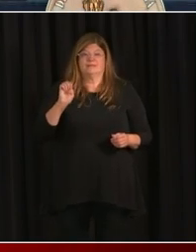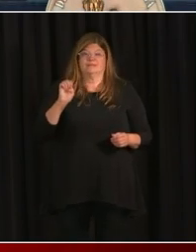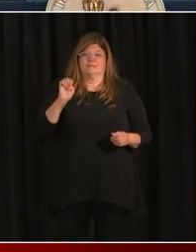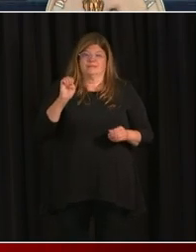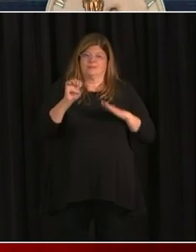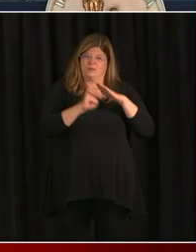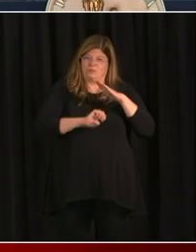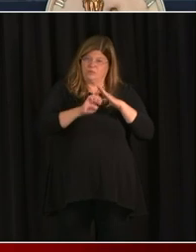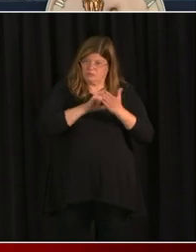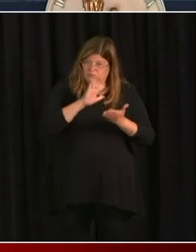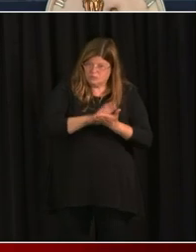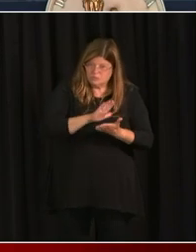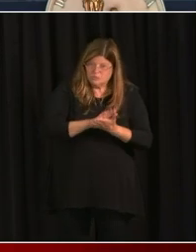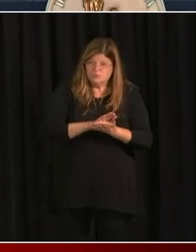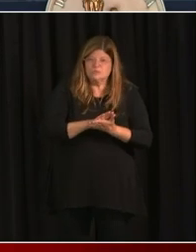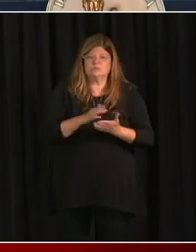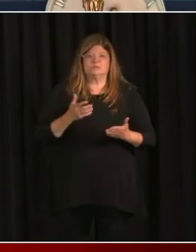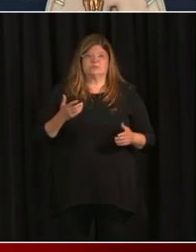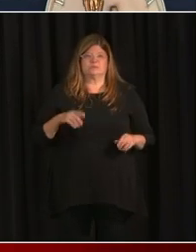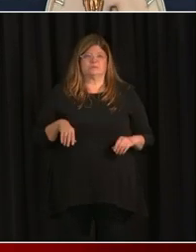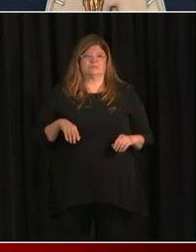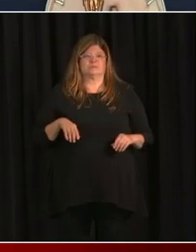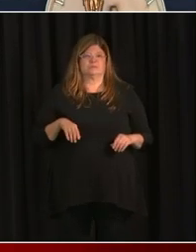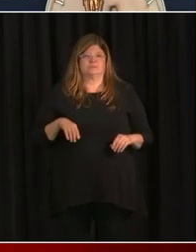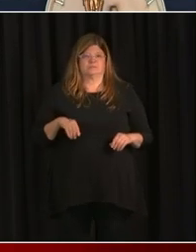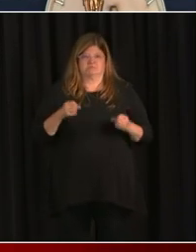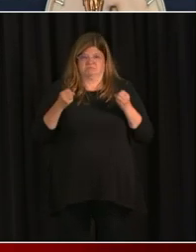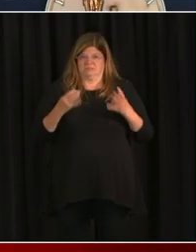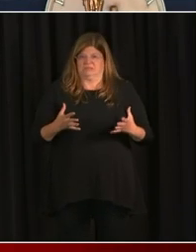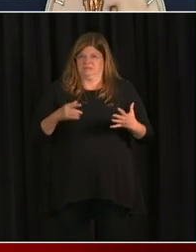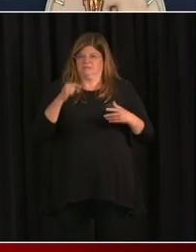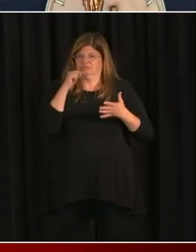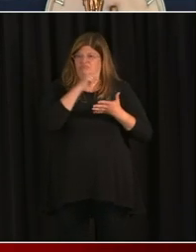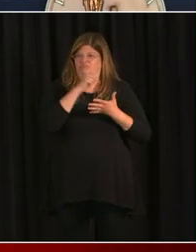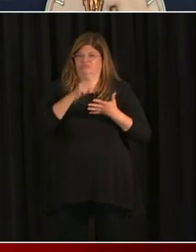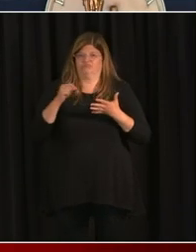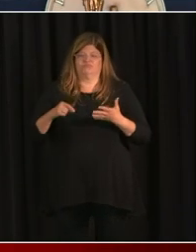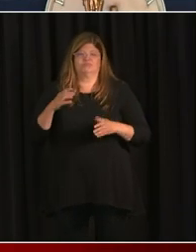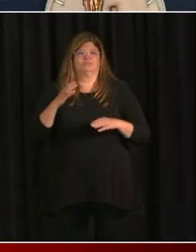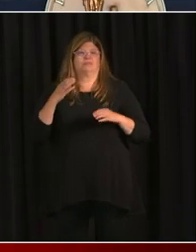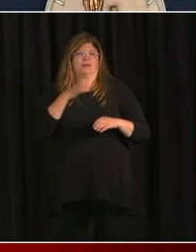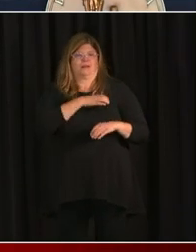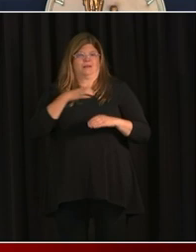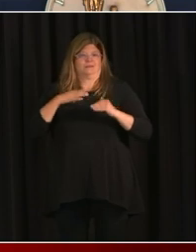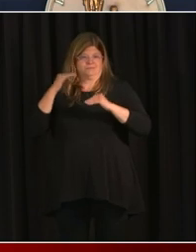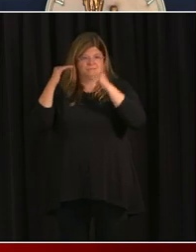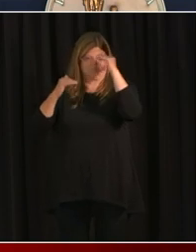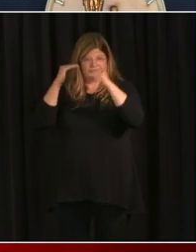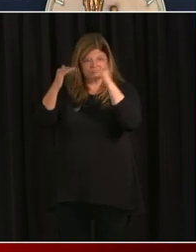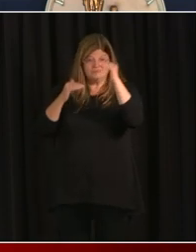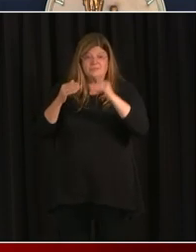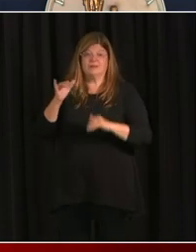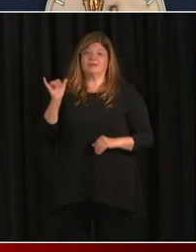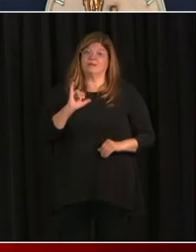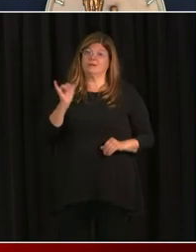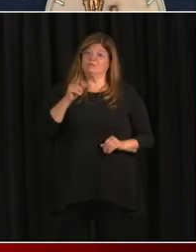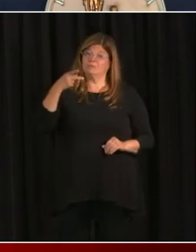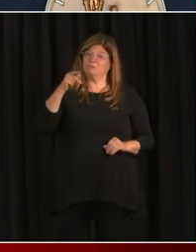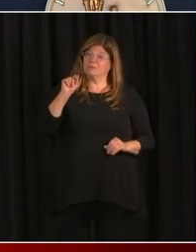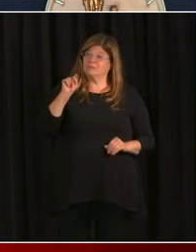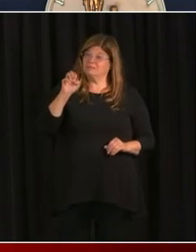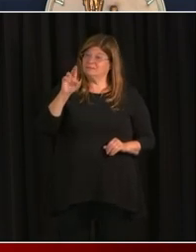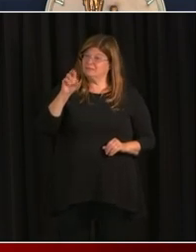School. In Ward 8, at Congress Heights Recreation Center in Patterson Recreation